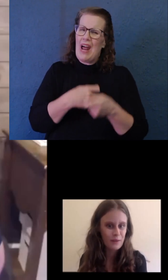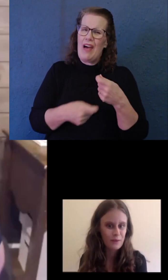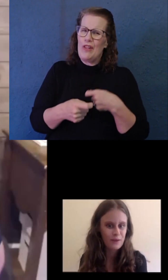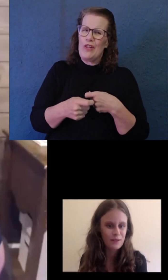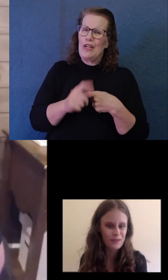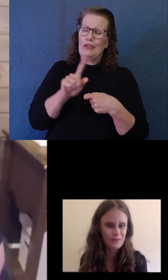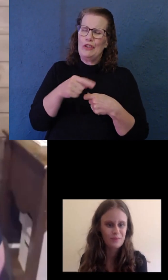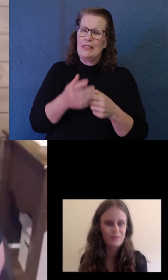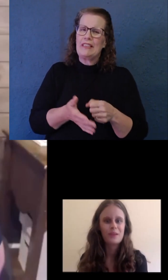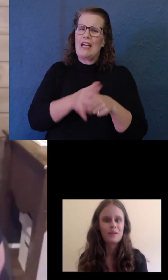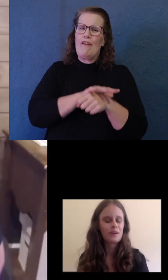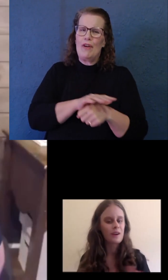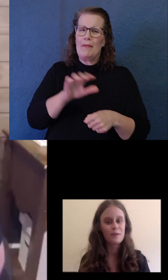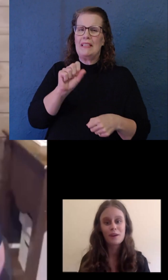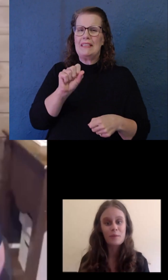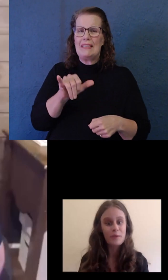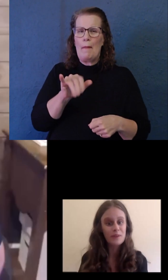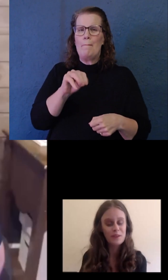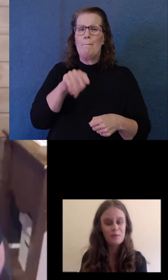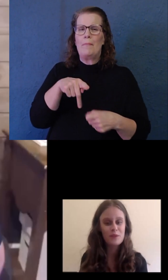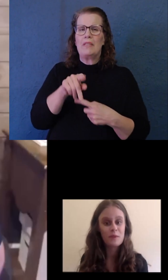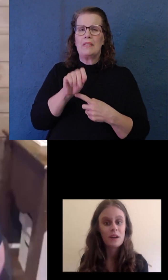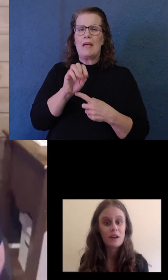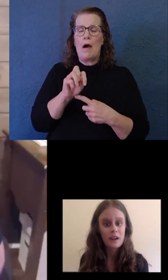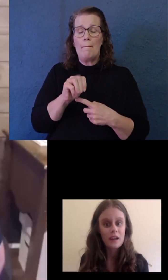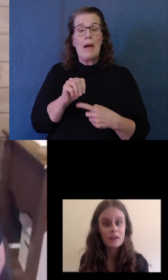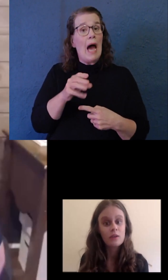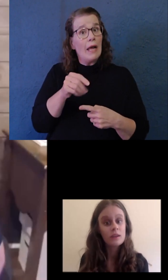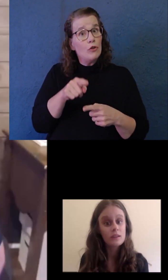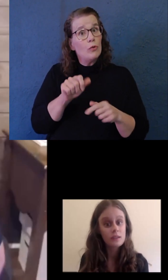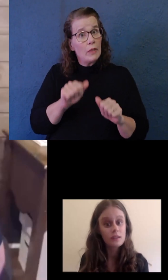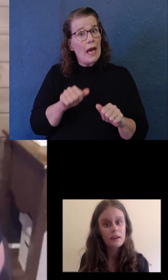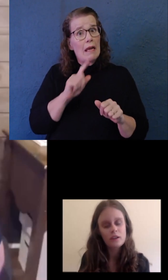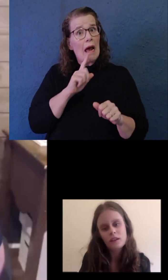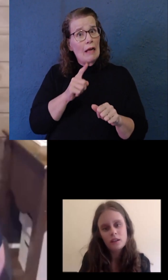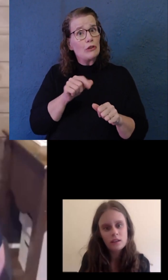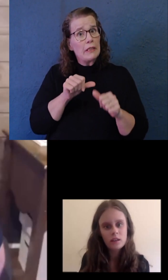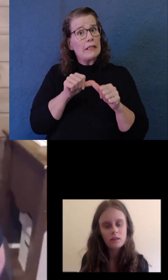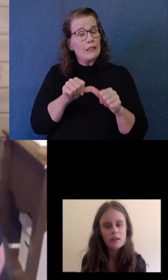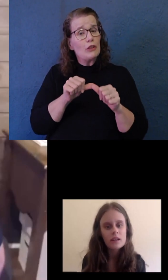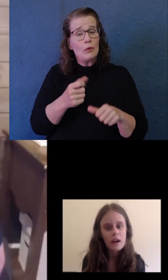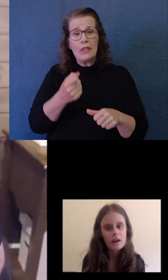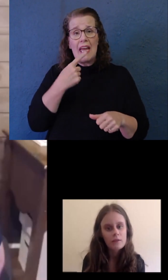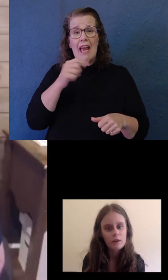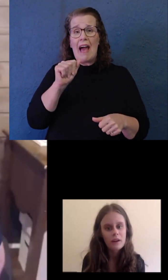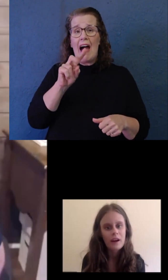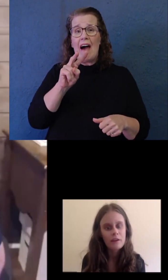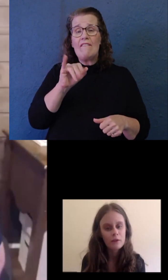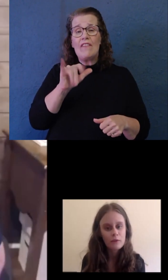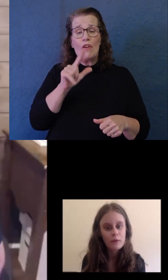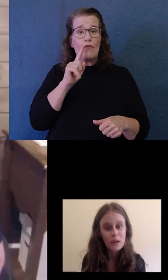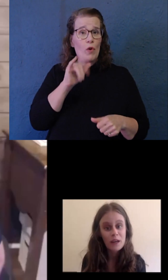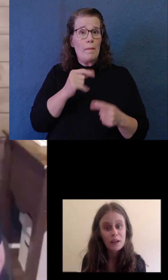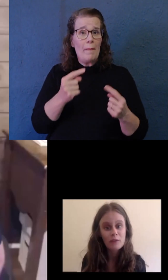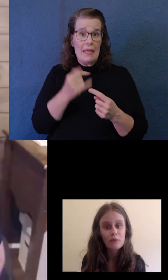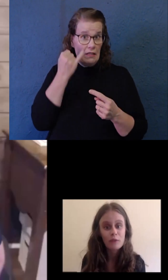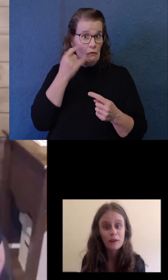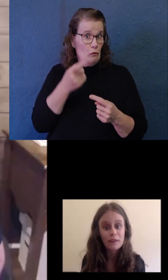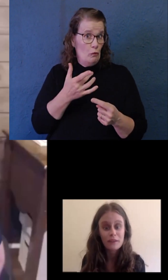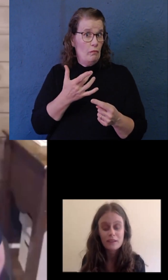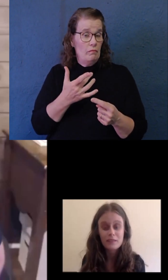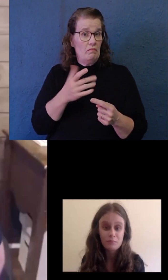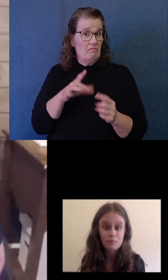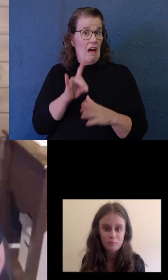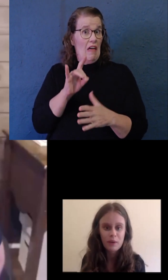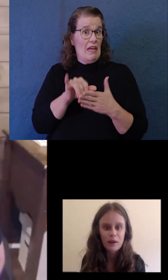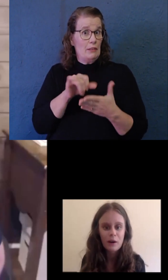pain rather than just covering up the symptom. And you can still actually continue to take Advil for the pain if you find